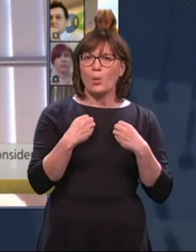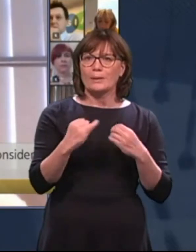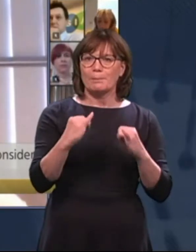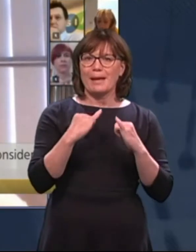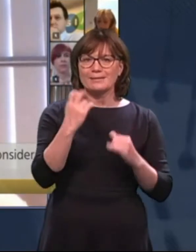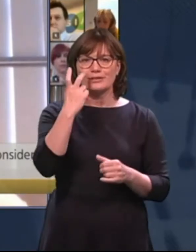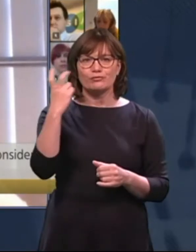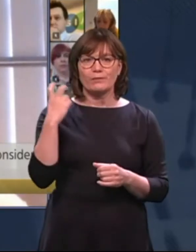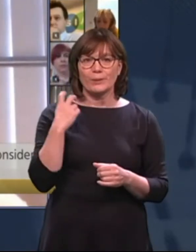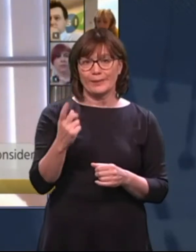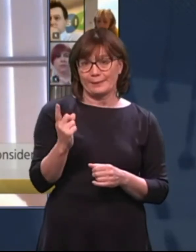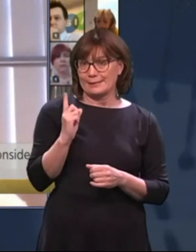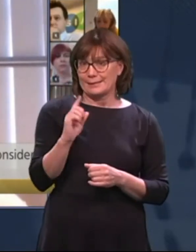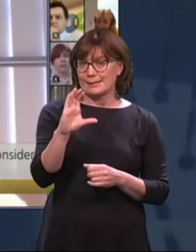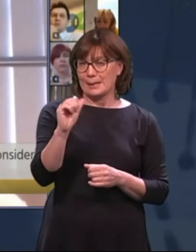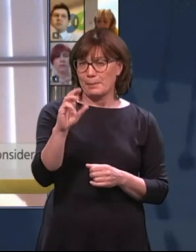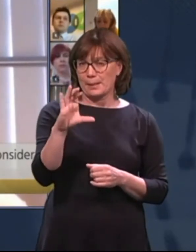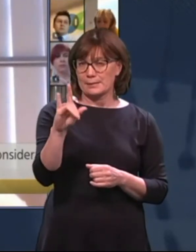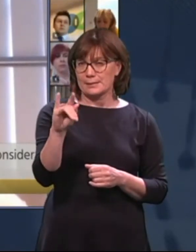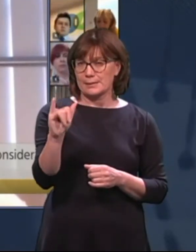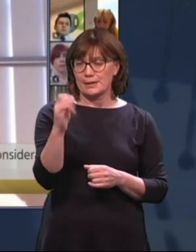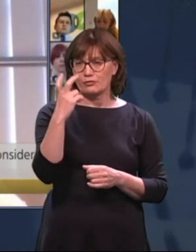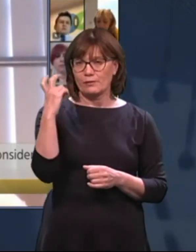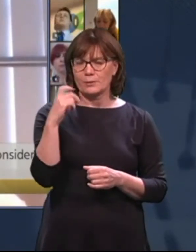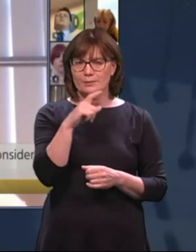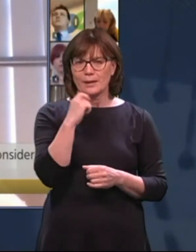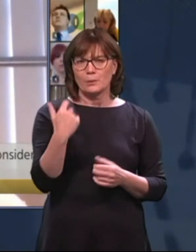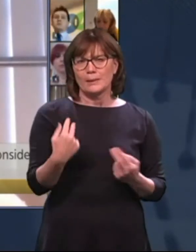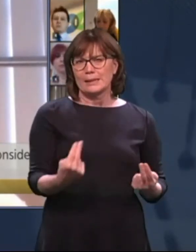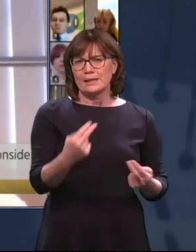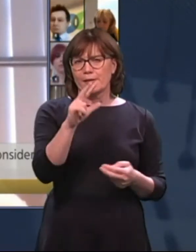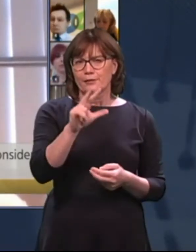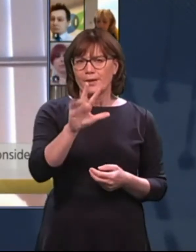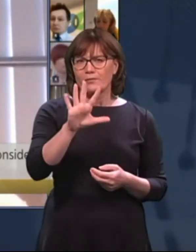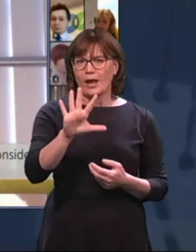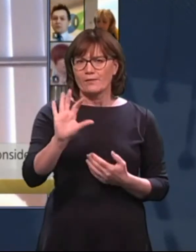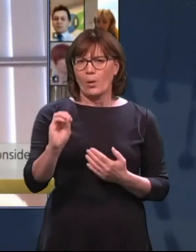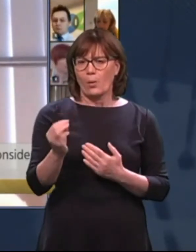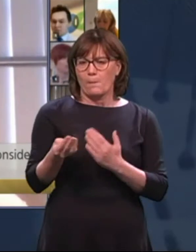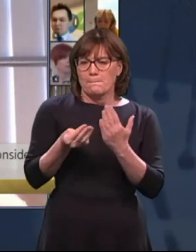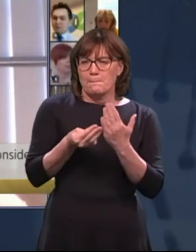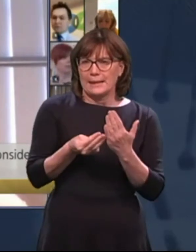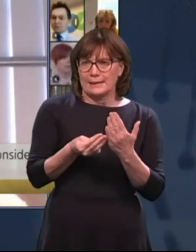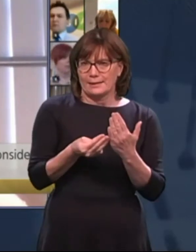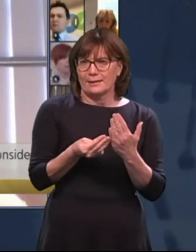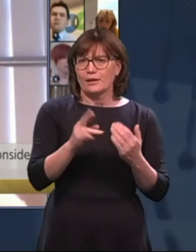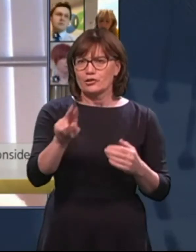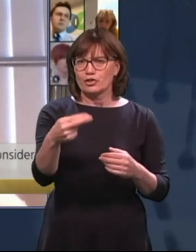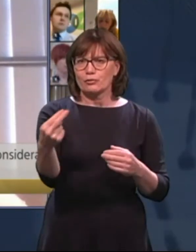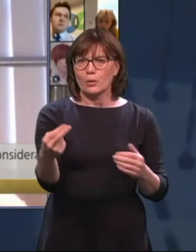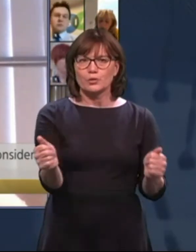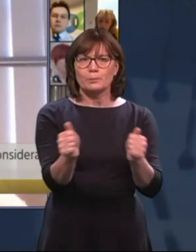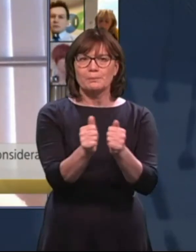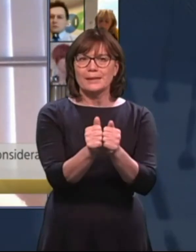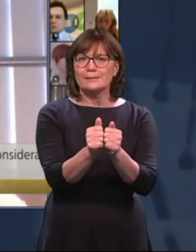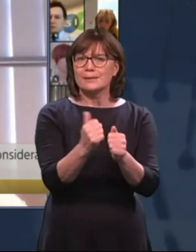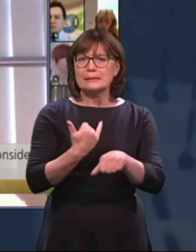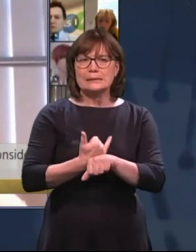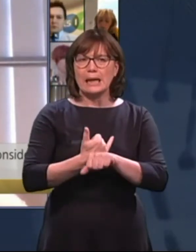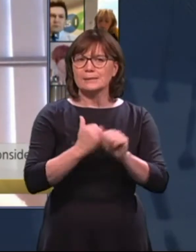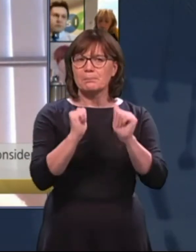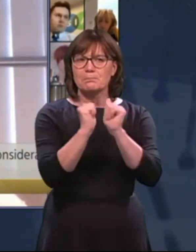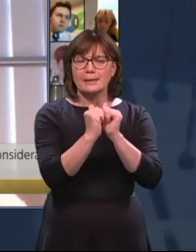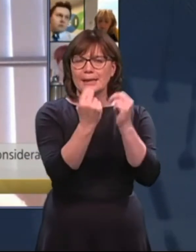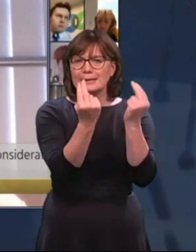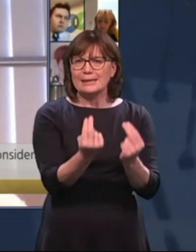this year concluded that we needed £350 million to meet the unmet needs of people with disabilities